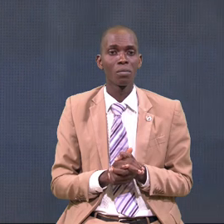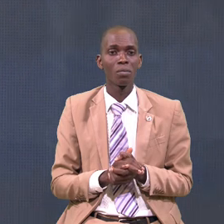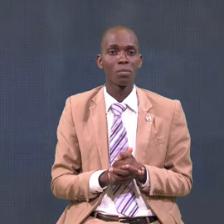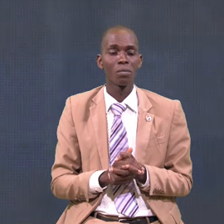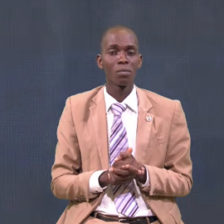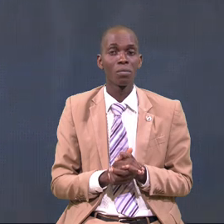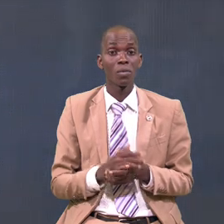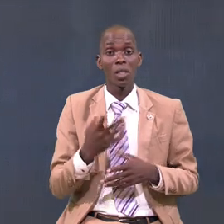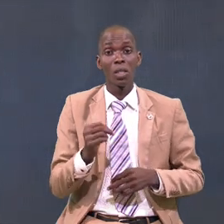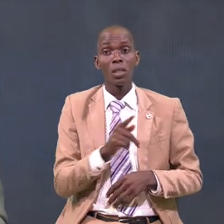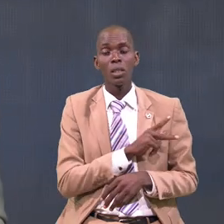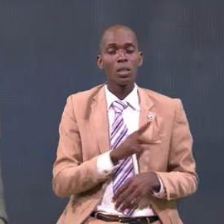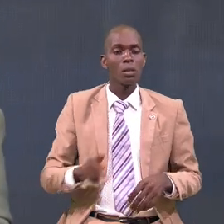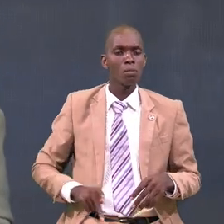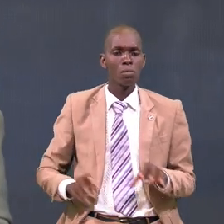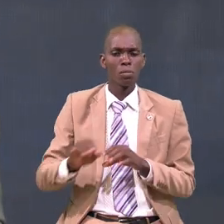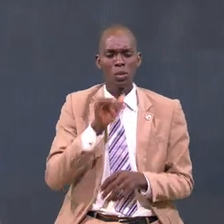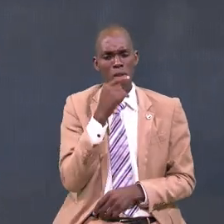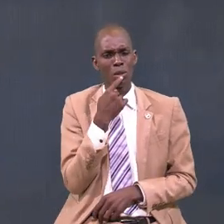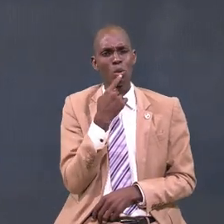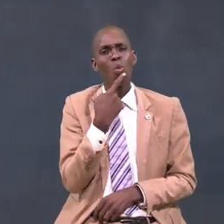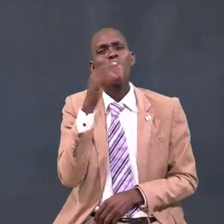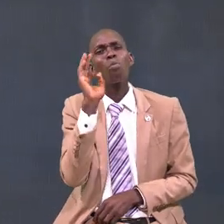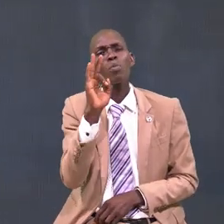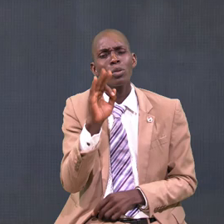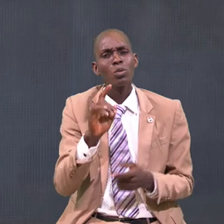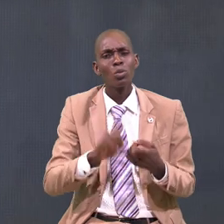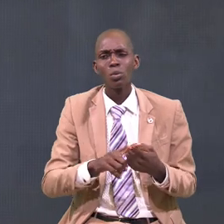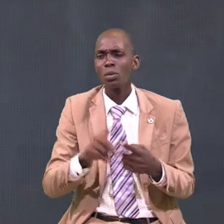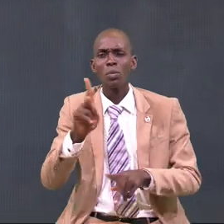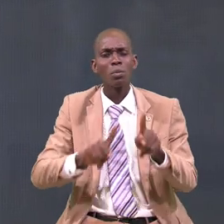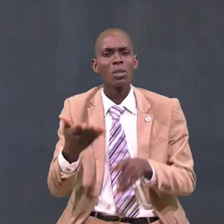The king did not say, call that preacher, call that Jonah.